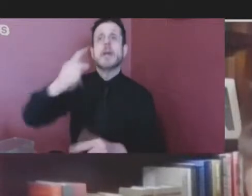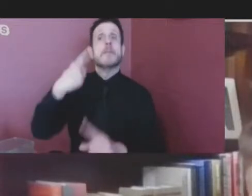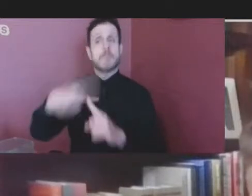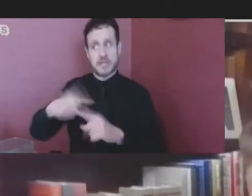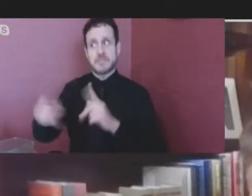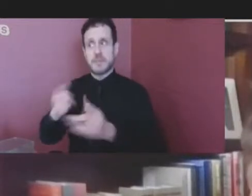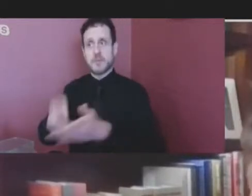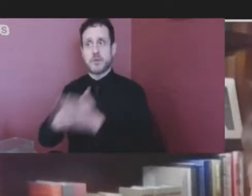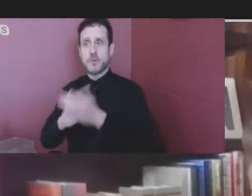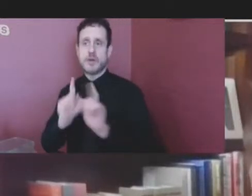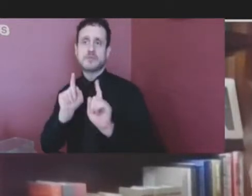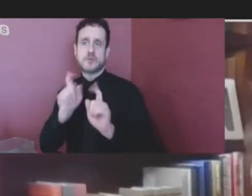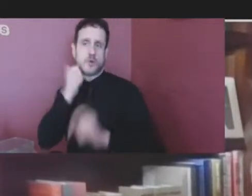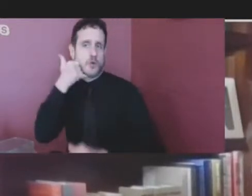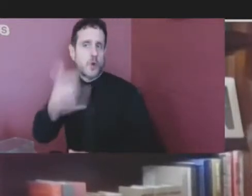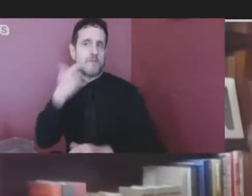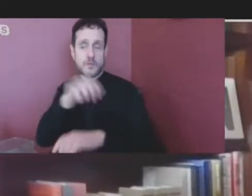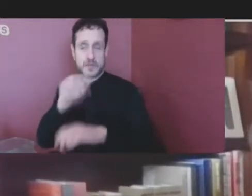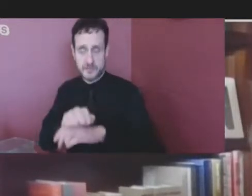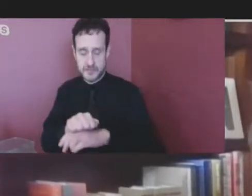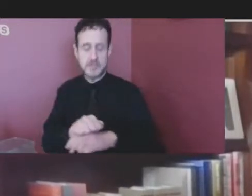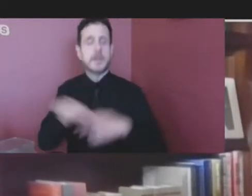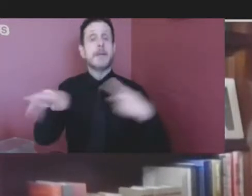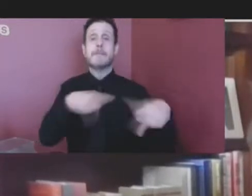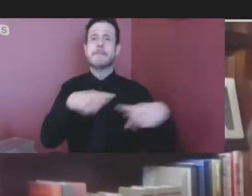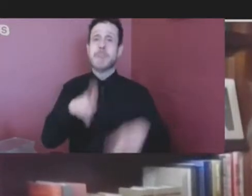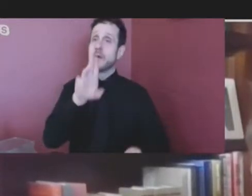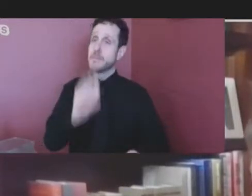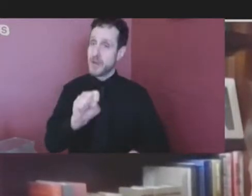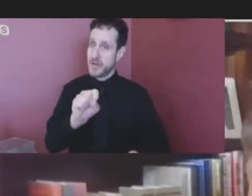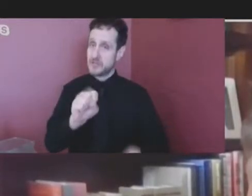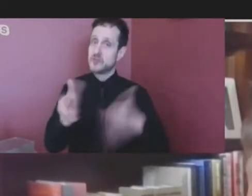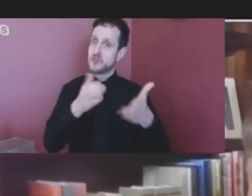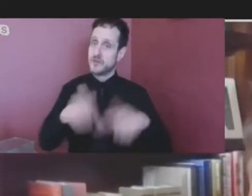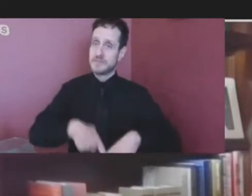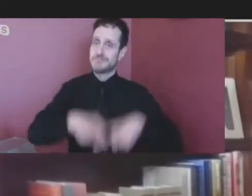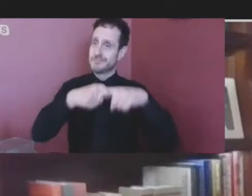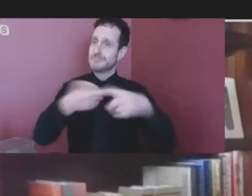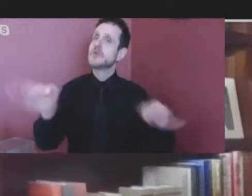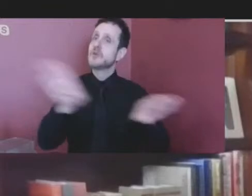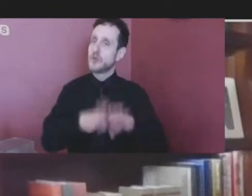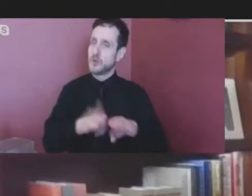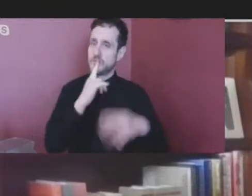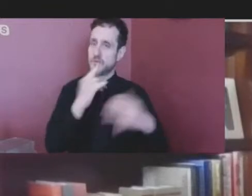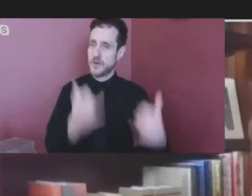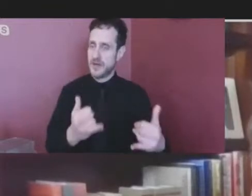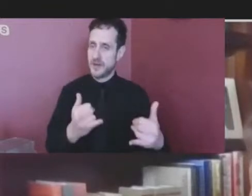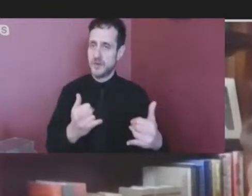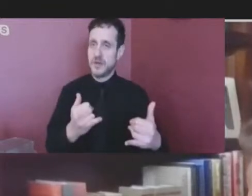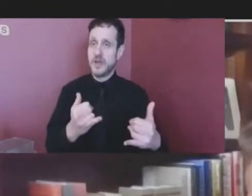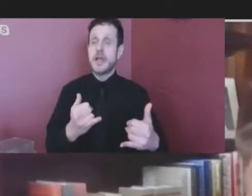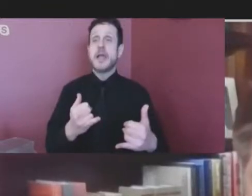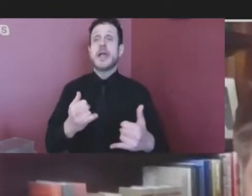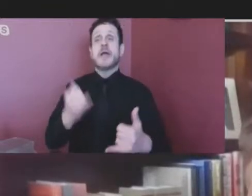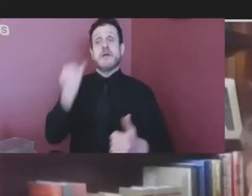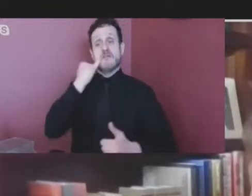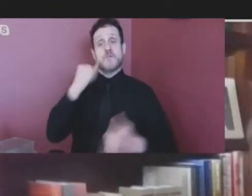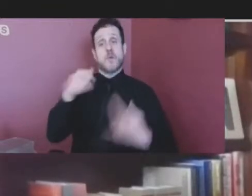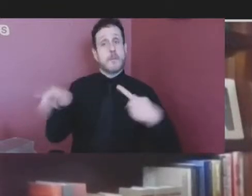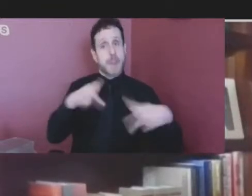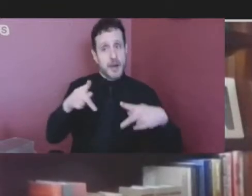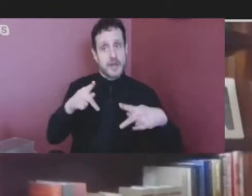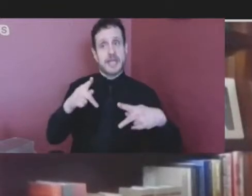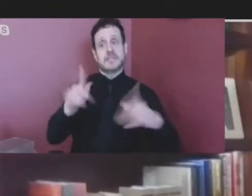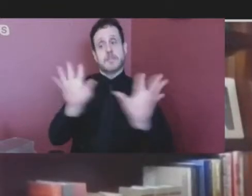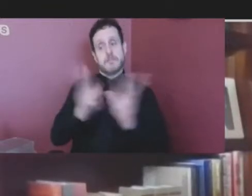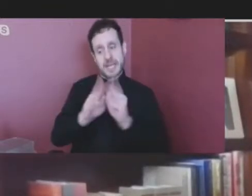bus services must temporarily close, and gathering limits will shrink to the lesser of 25